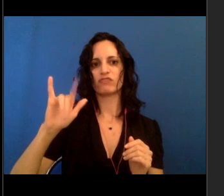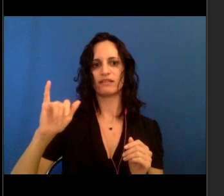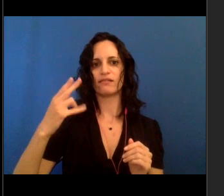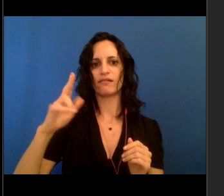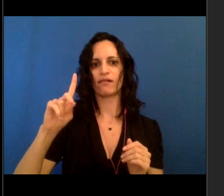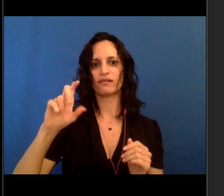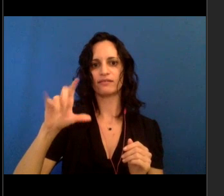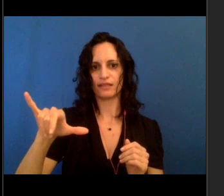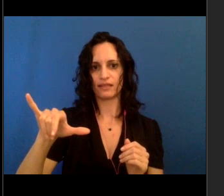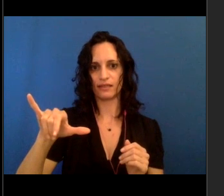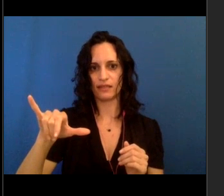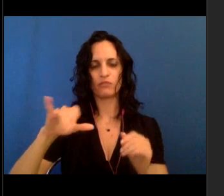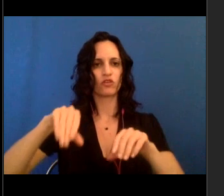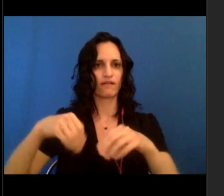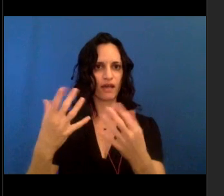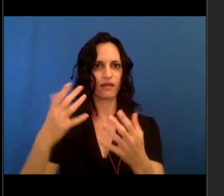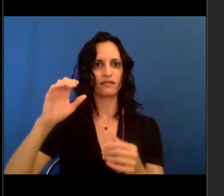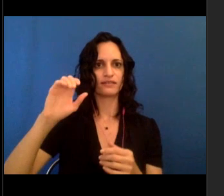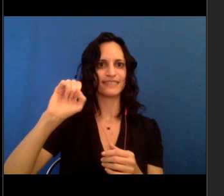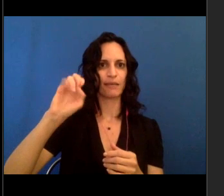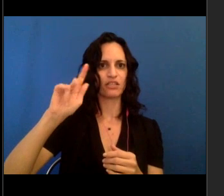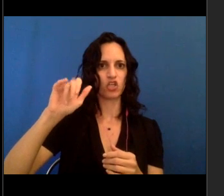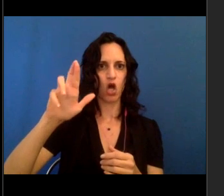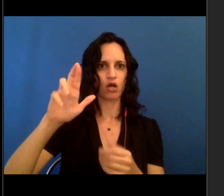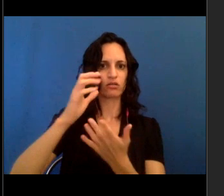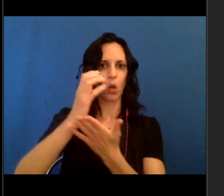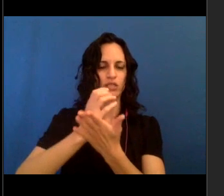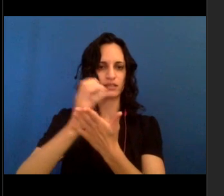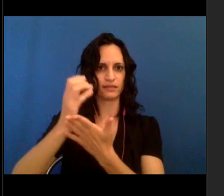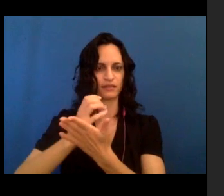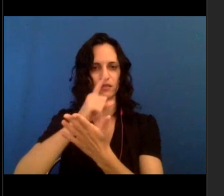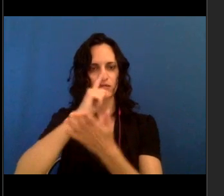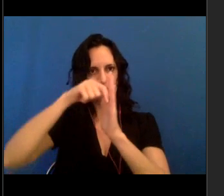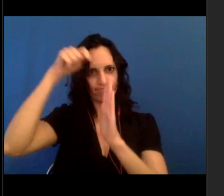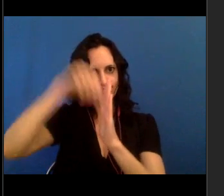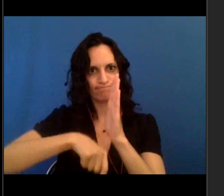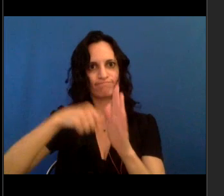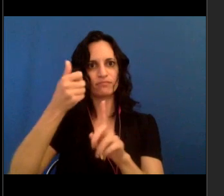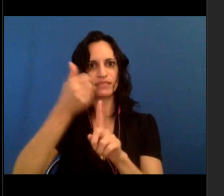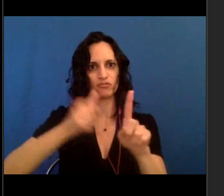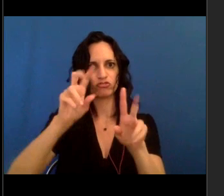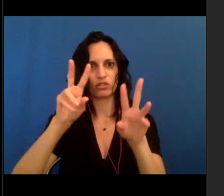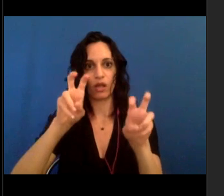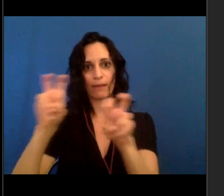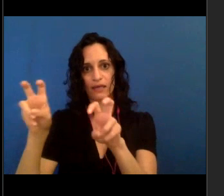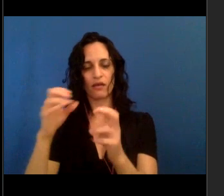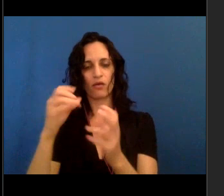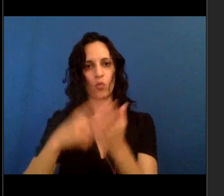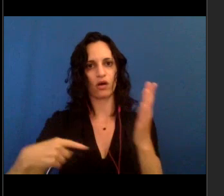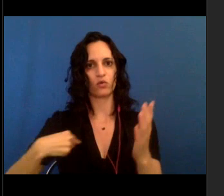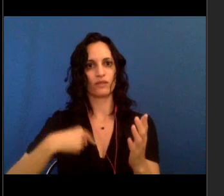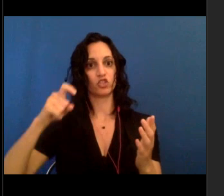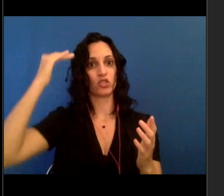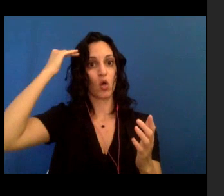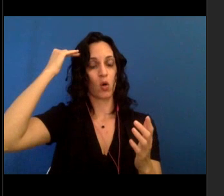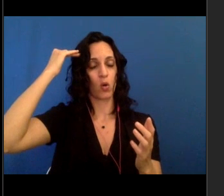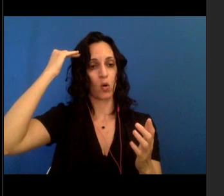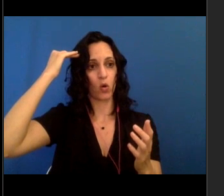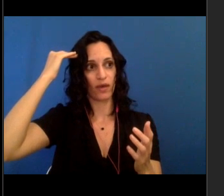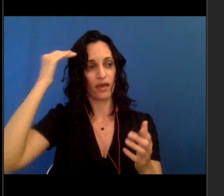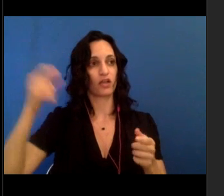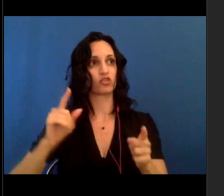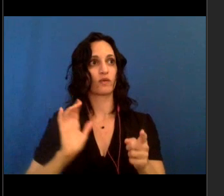courses that really delve deep into these different issues and things that we should be knowing as we prepare to be